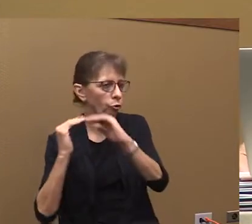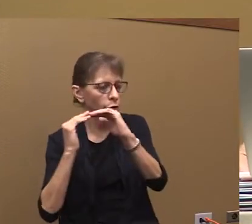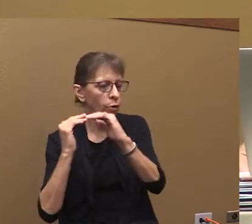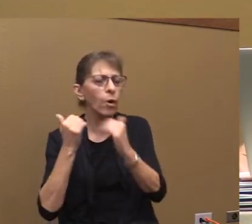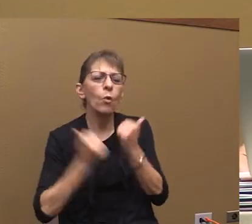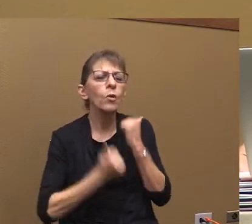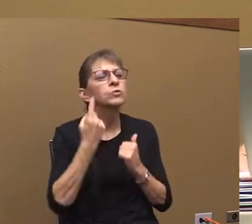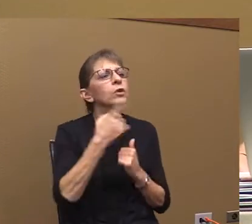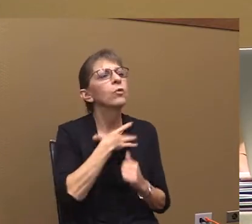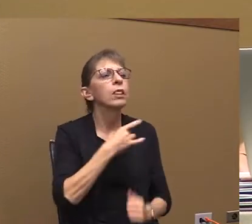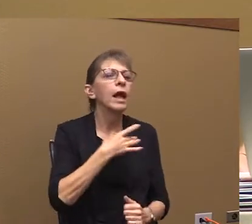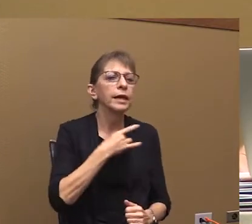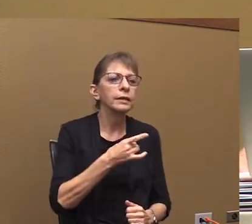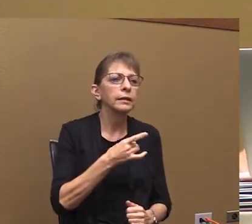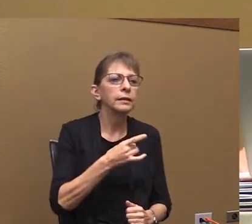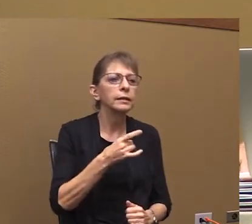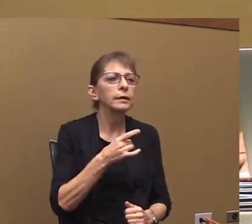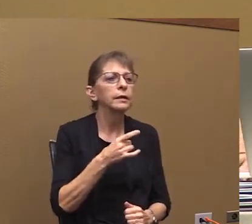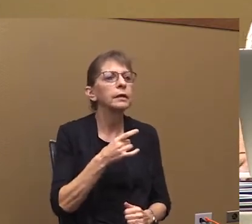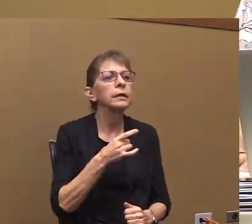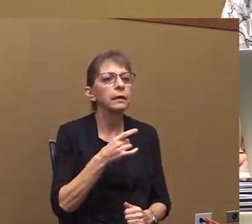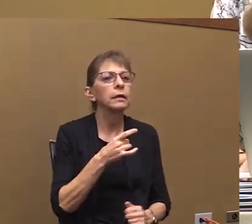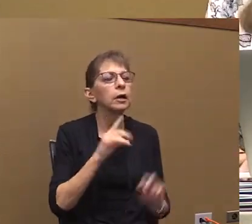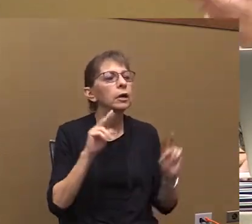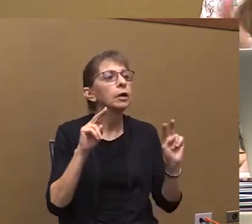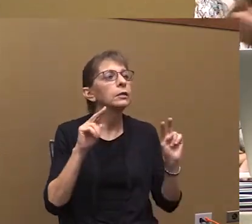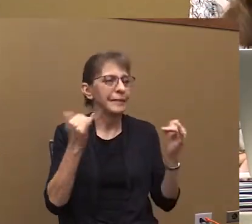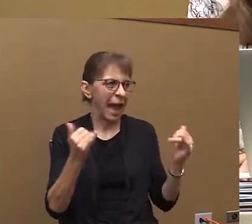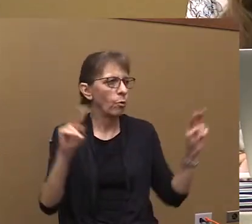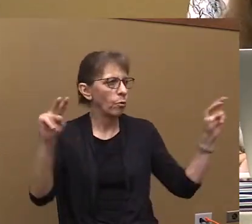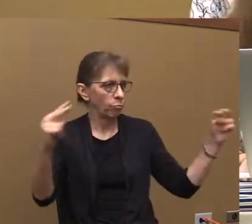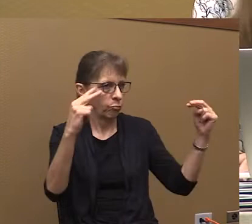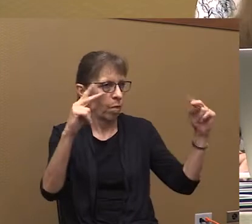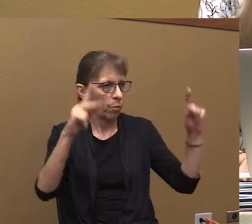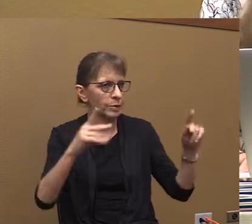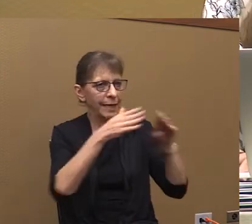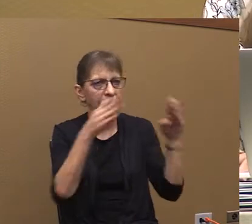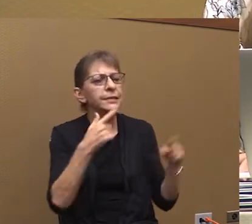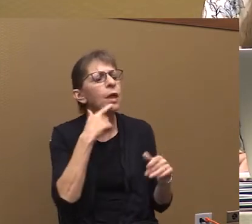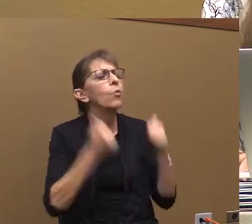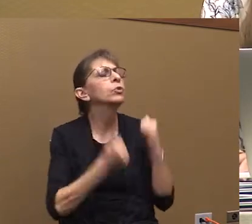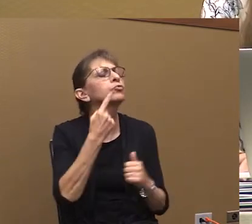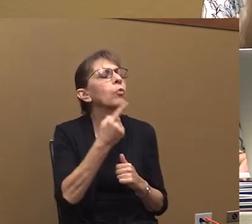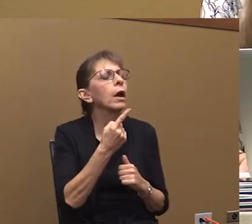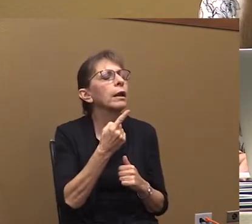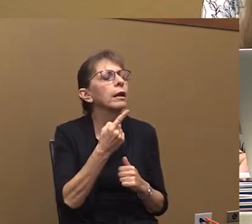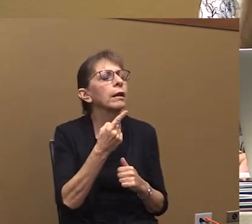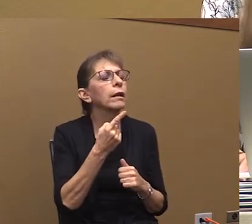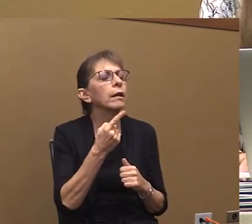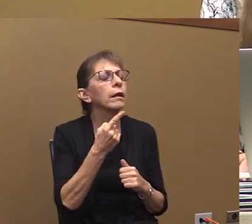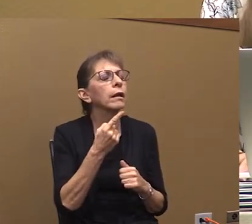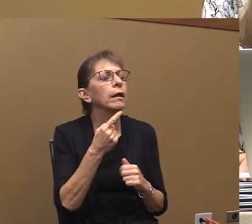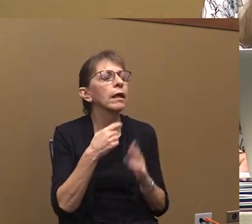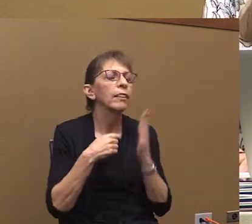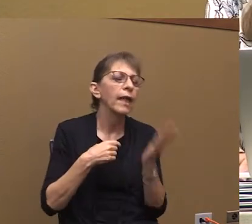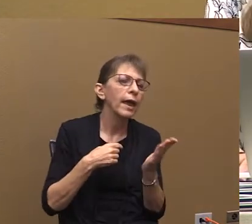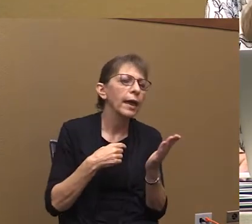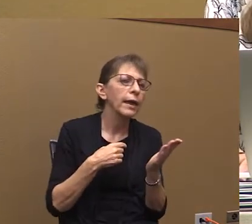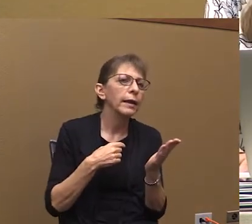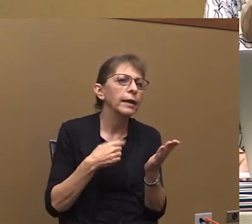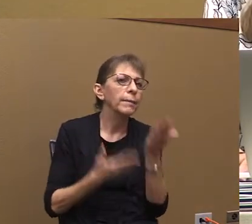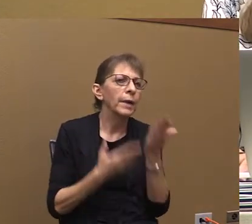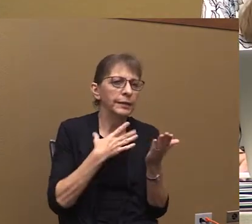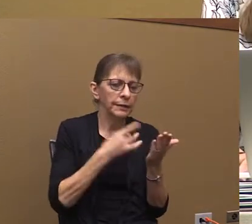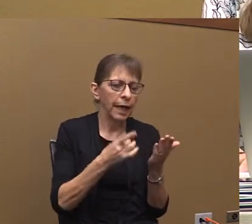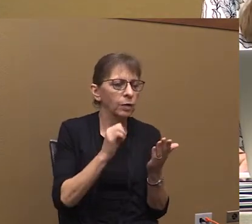So you can do this, or you can ask them or your colleague which one they might pick. Like, turn